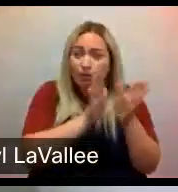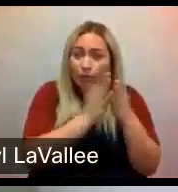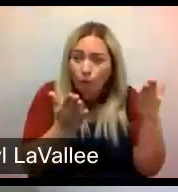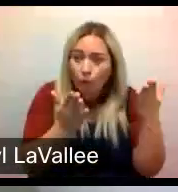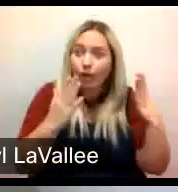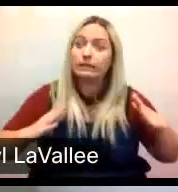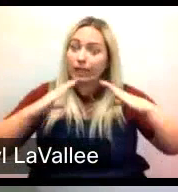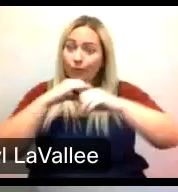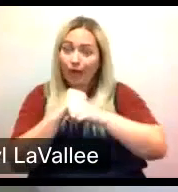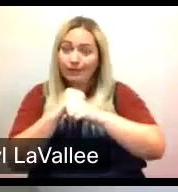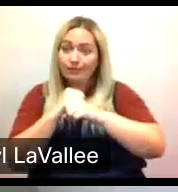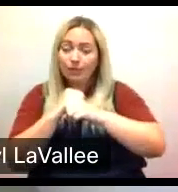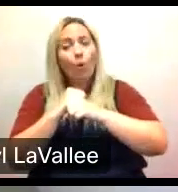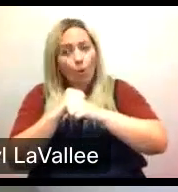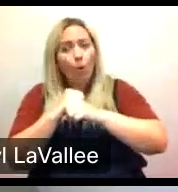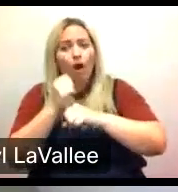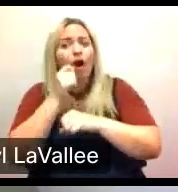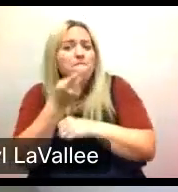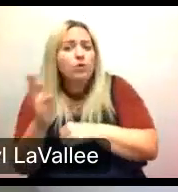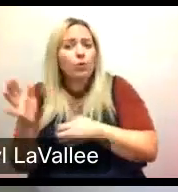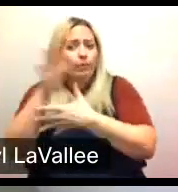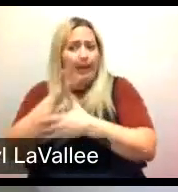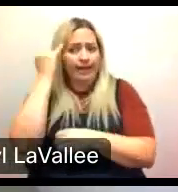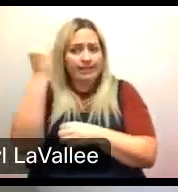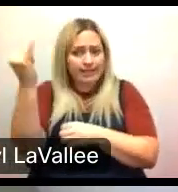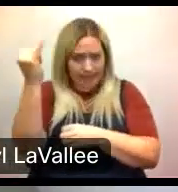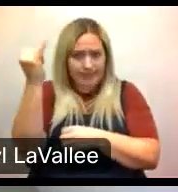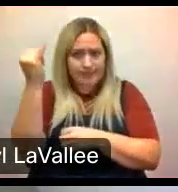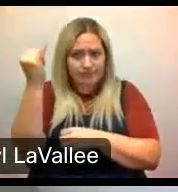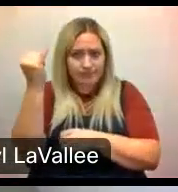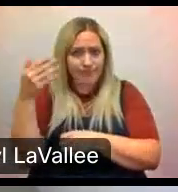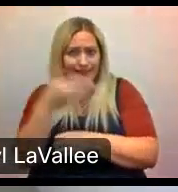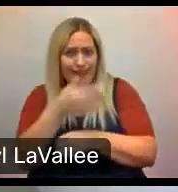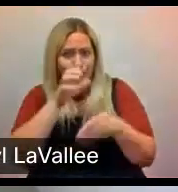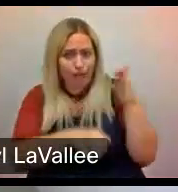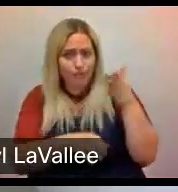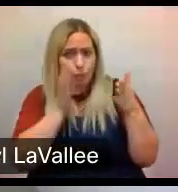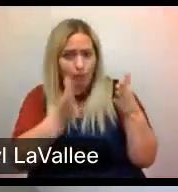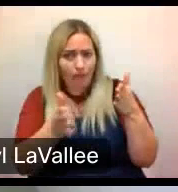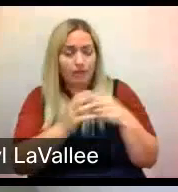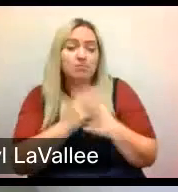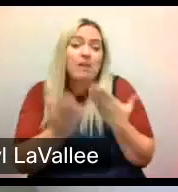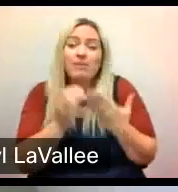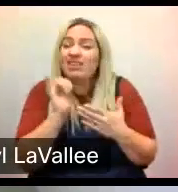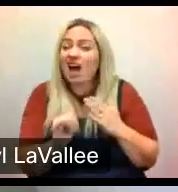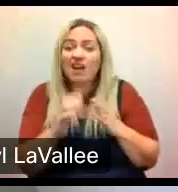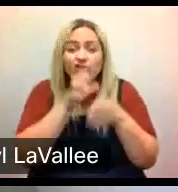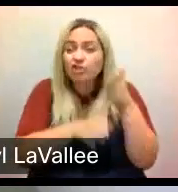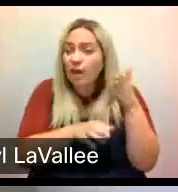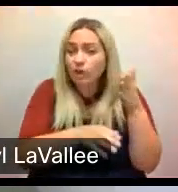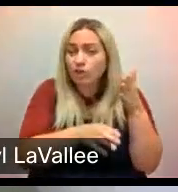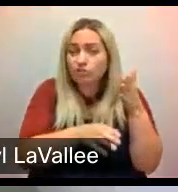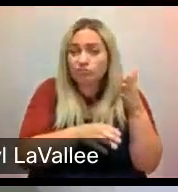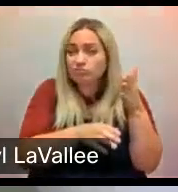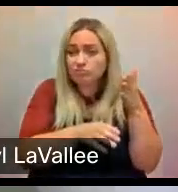textbook, there are going to be a few main ideas within that chapter. So maybe that chapter, the summary